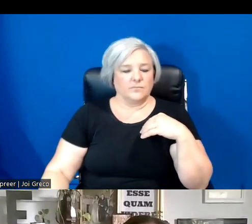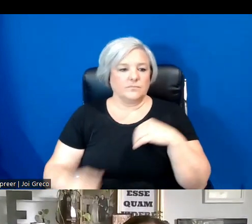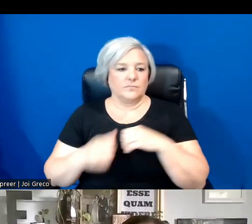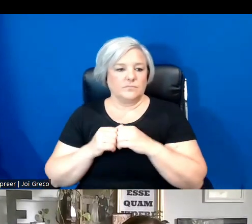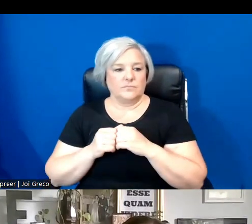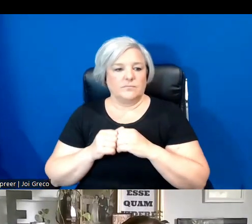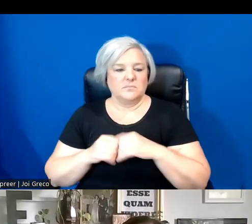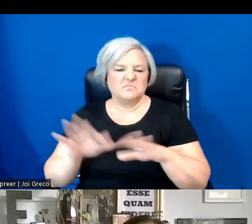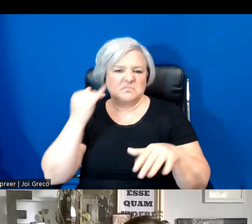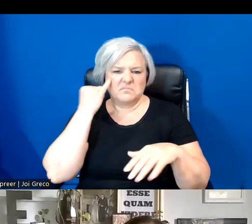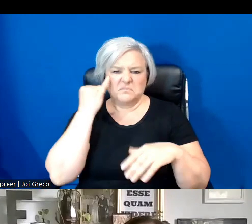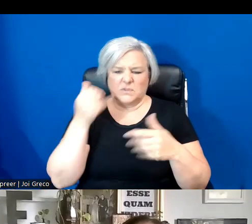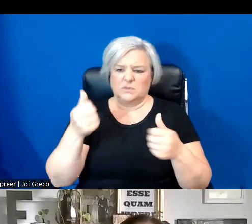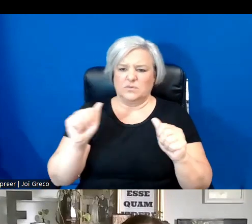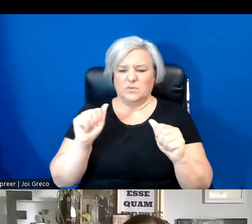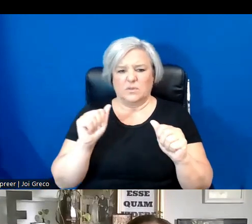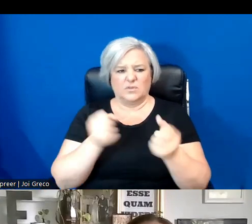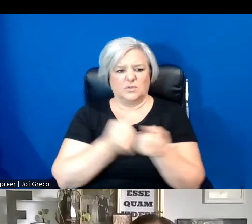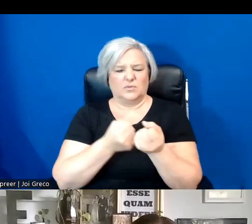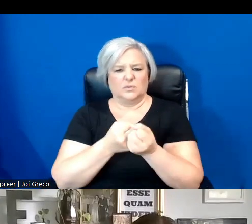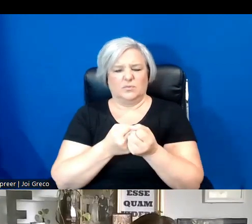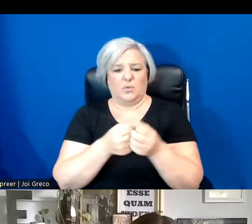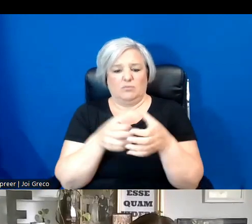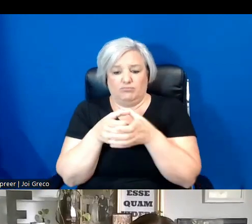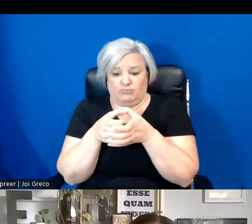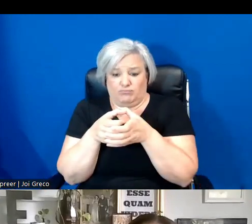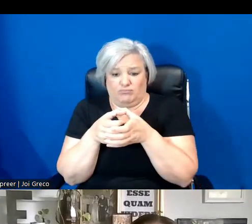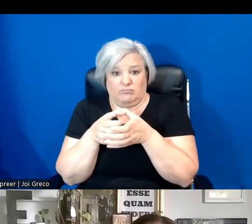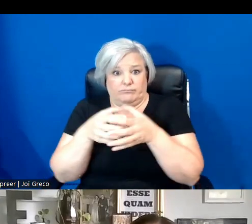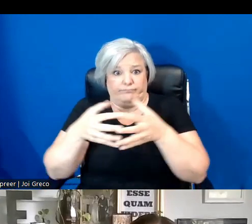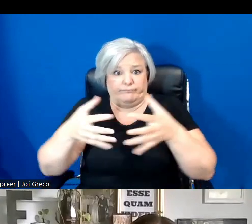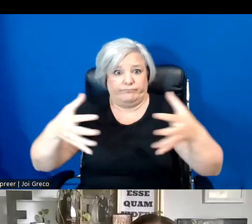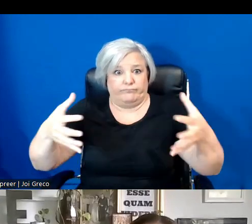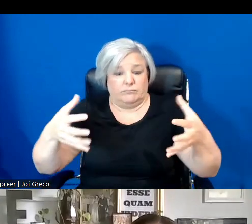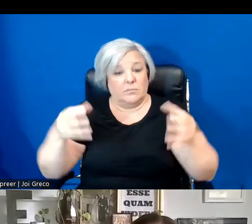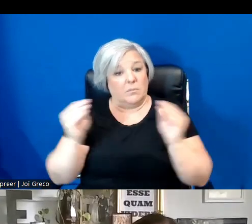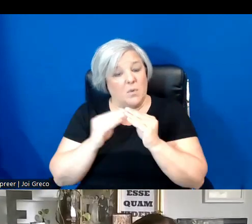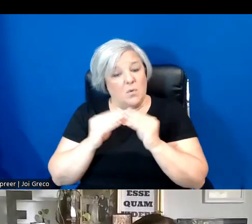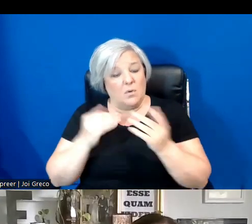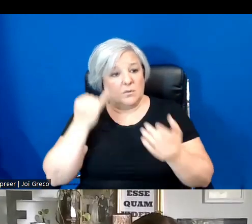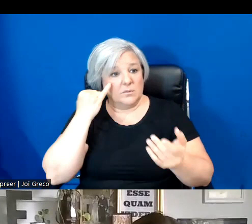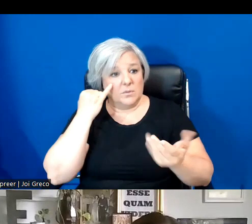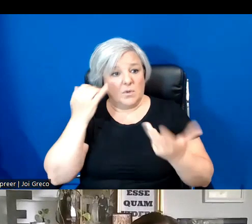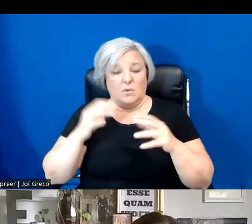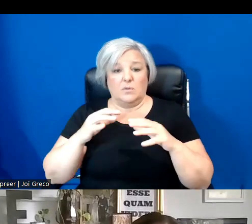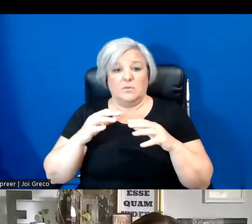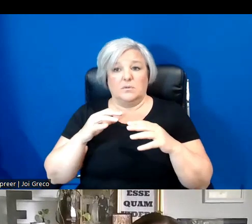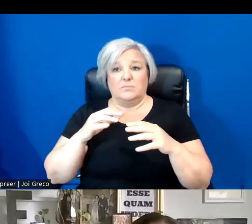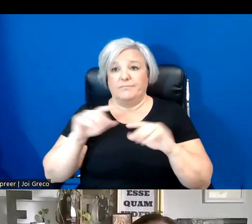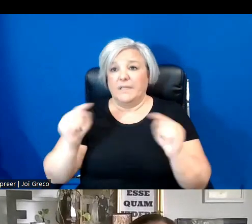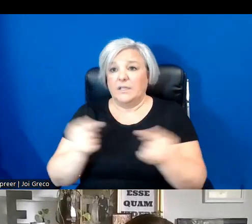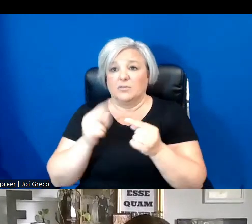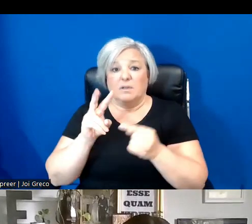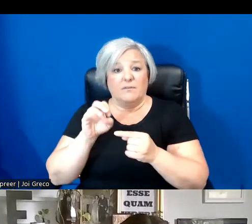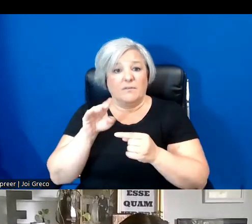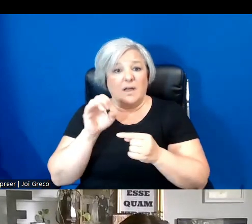But what if we're trying to support something larger than just that family? What if we're trying to prevent injuries and violence